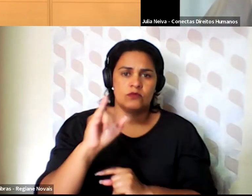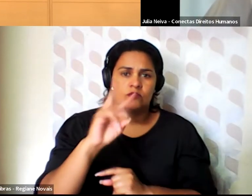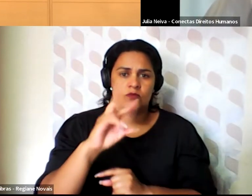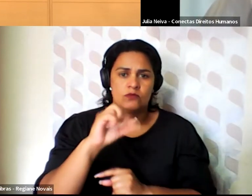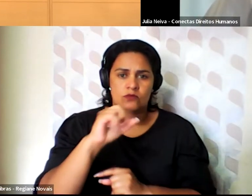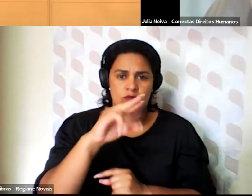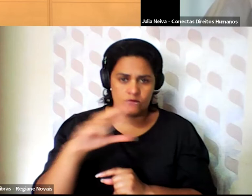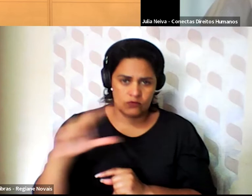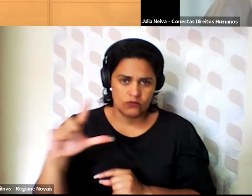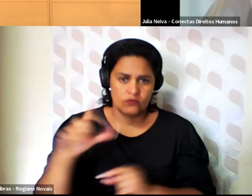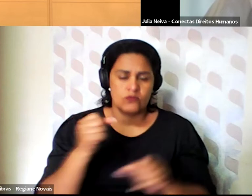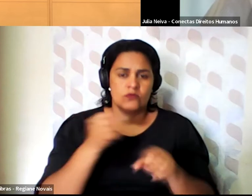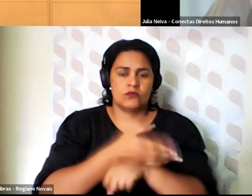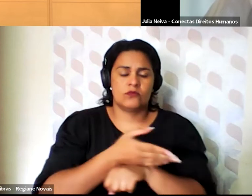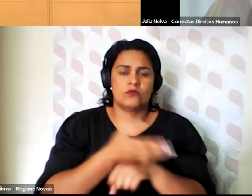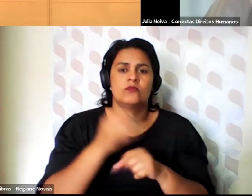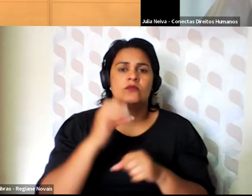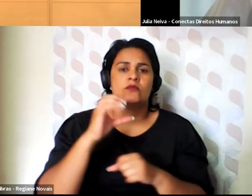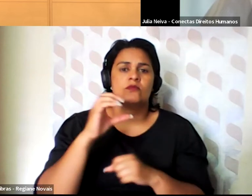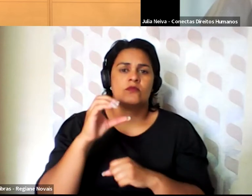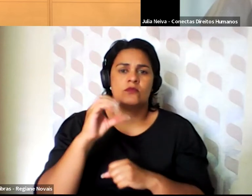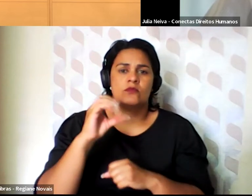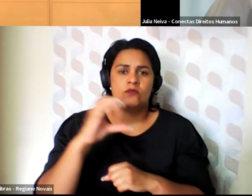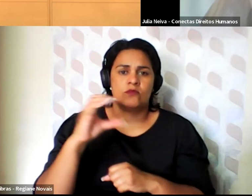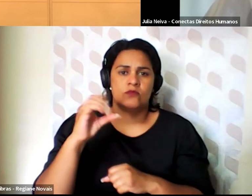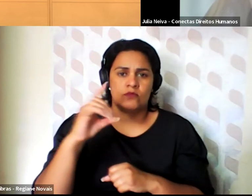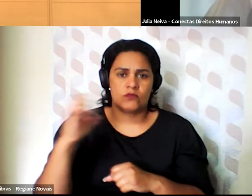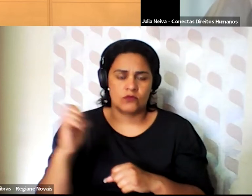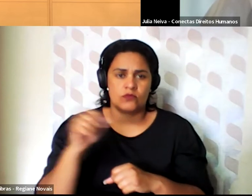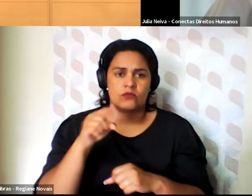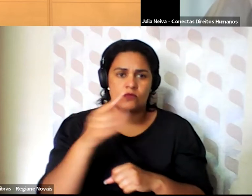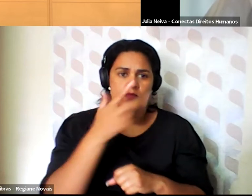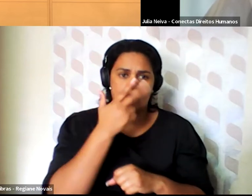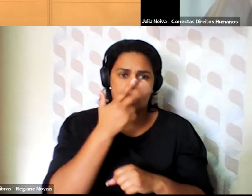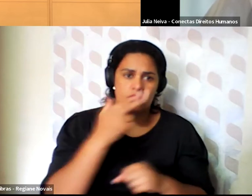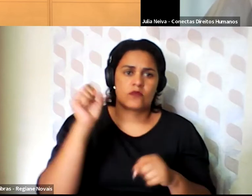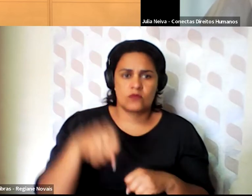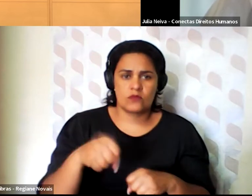organização, e você acredita que o Brasil deve ou não entrar na organização?